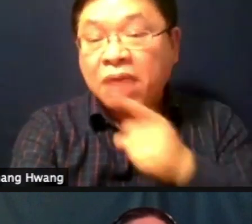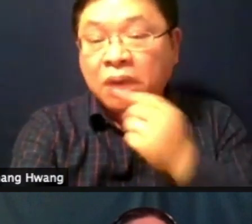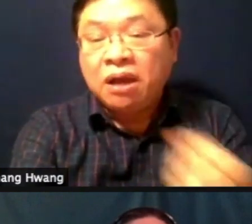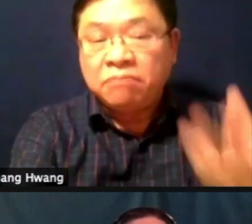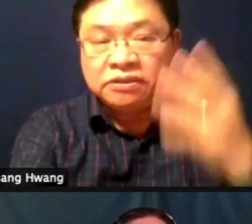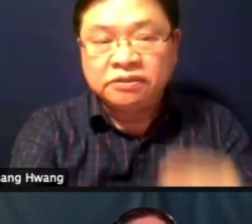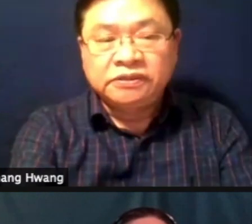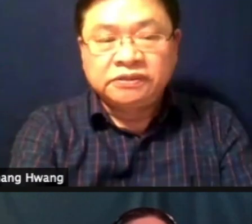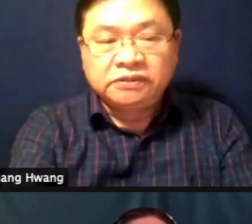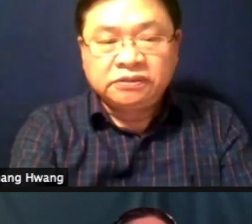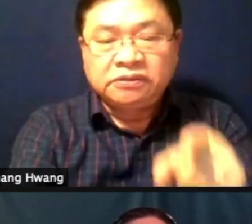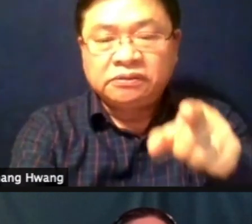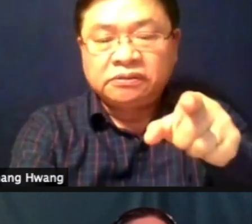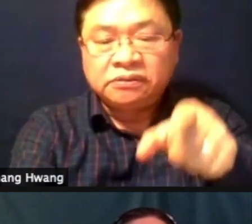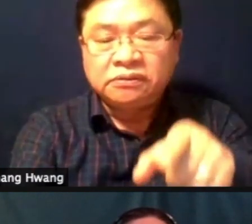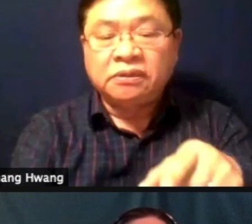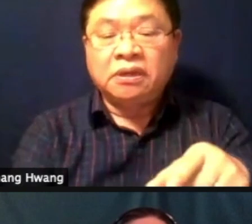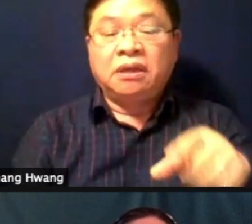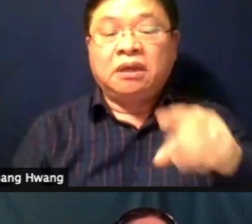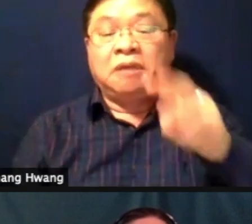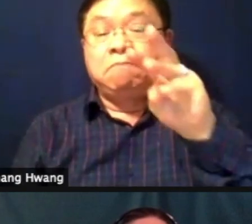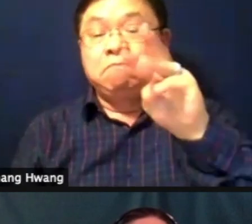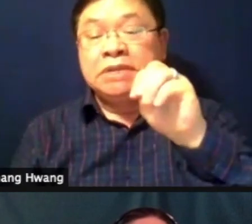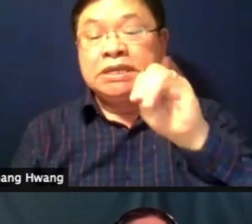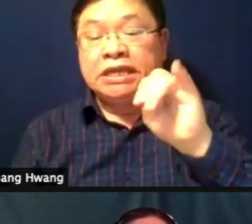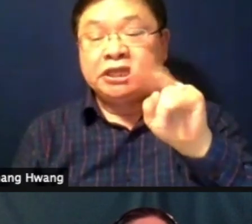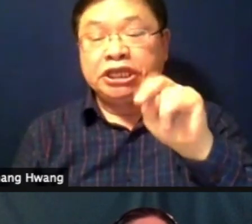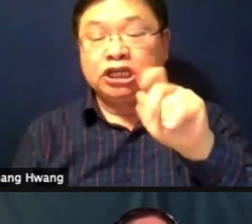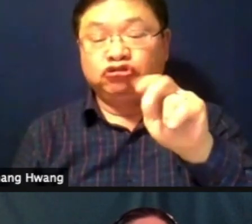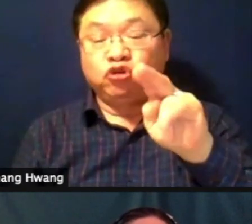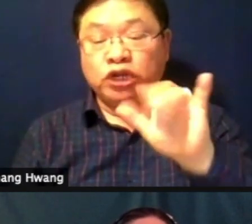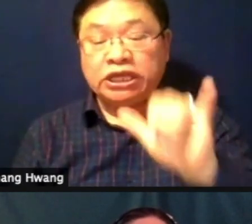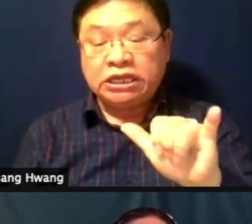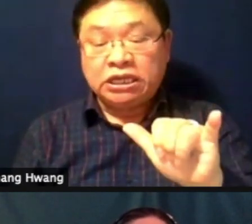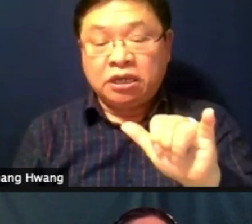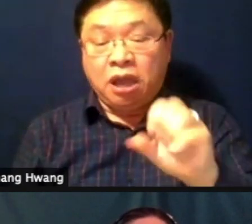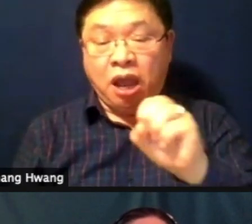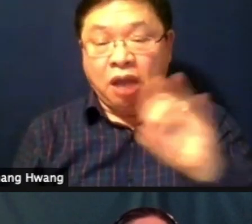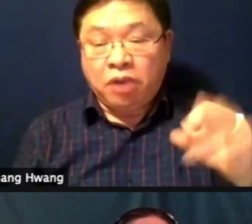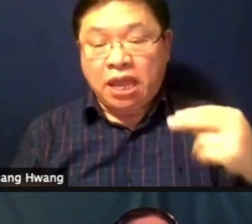Korea. Now, if we were to estimate the number of deaf people,